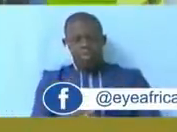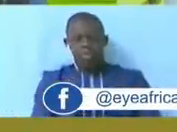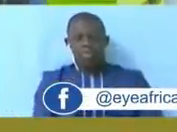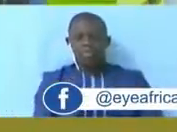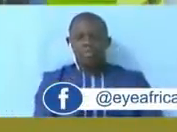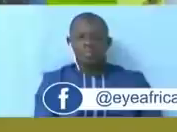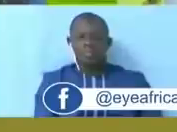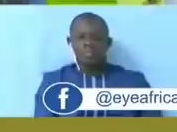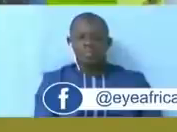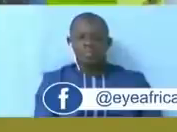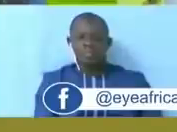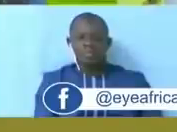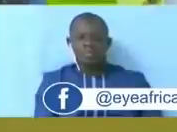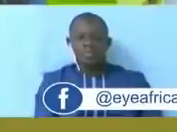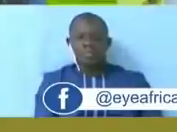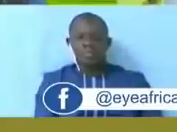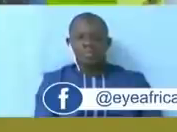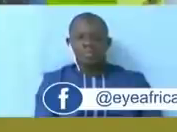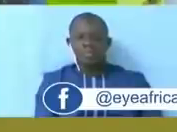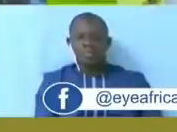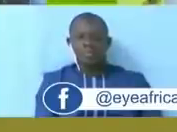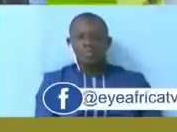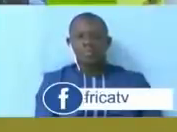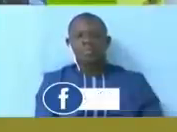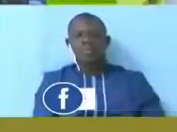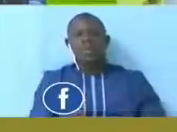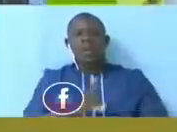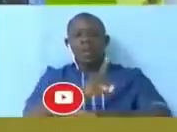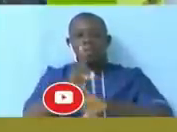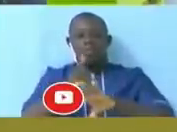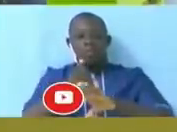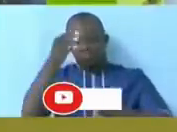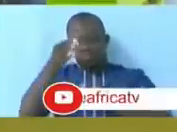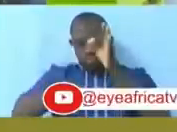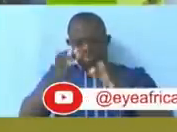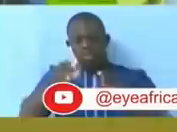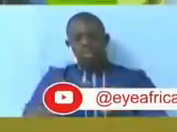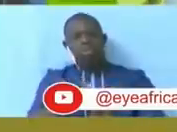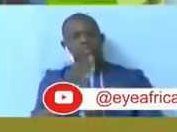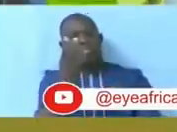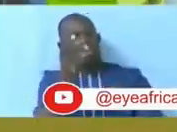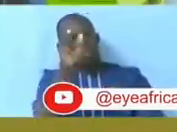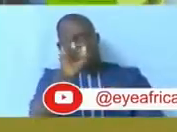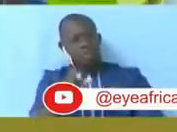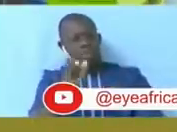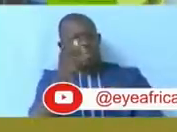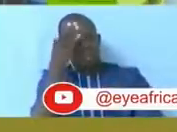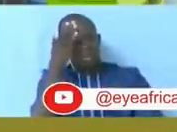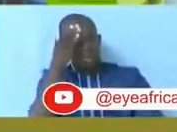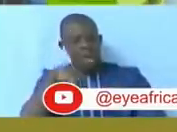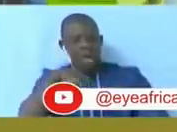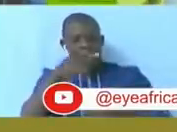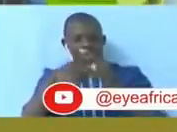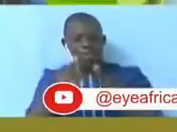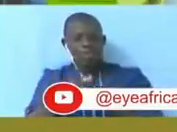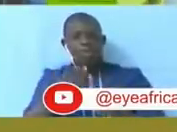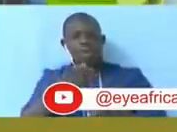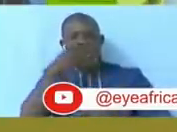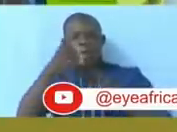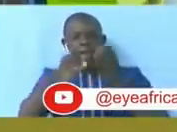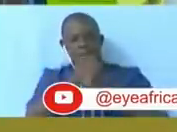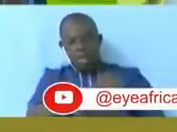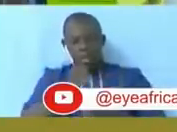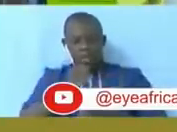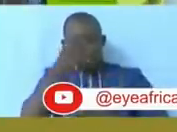It was in the magistrate court that the two complainants in the criminal charge came to realize that in fact their criminal complaint